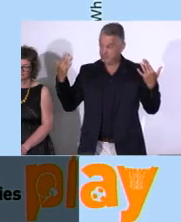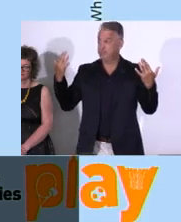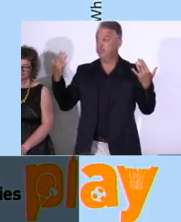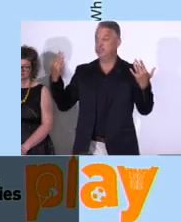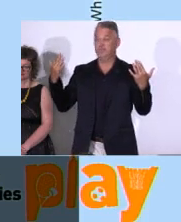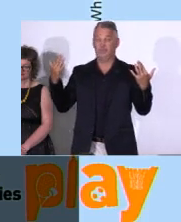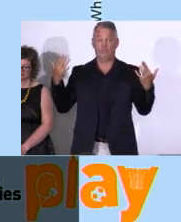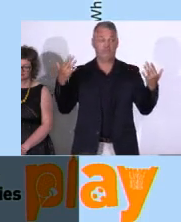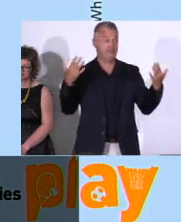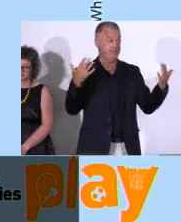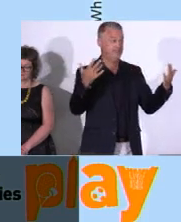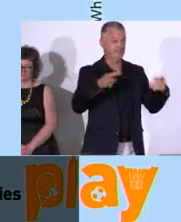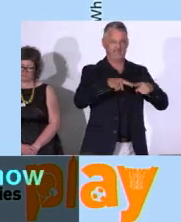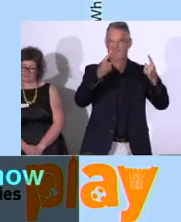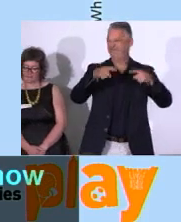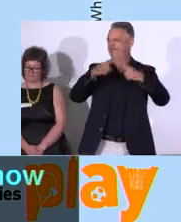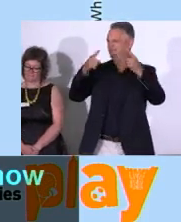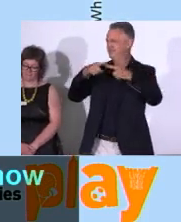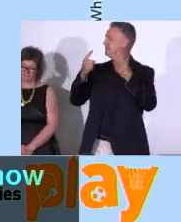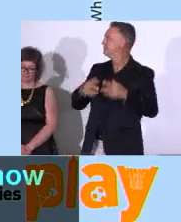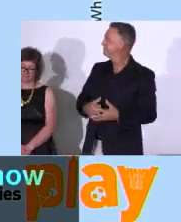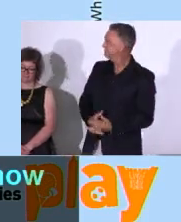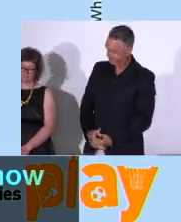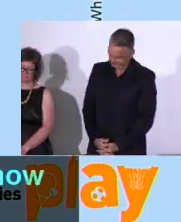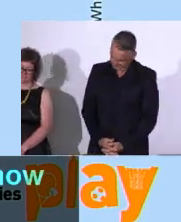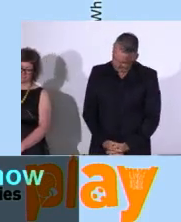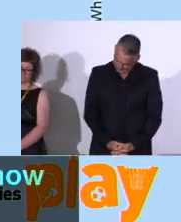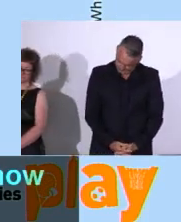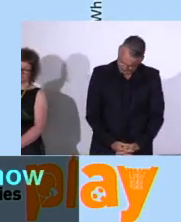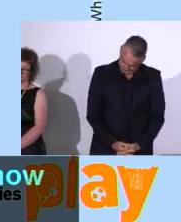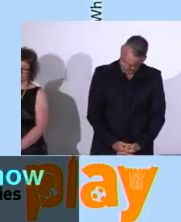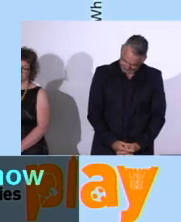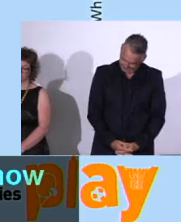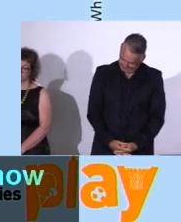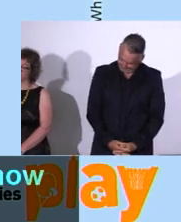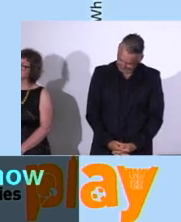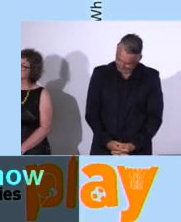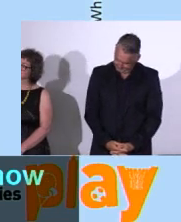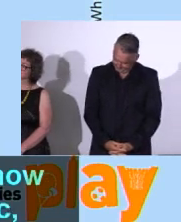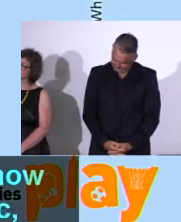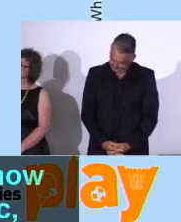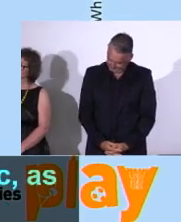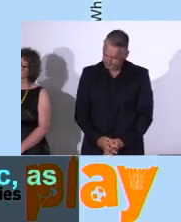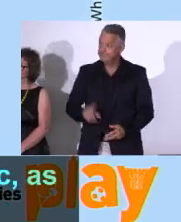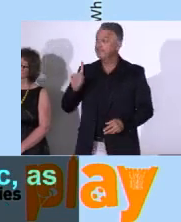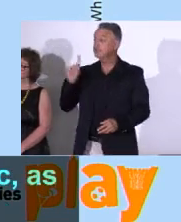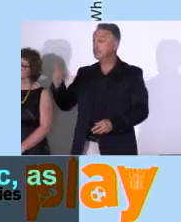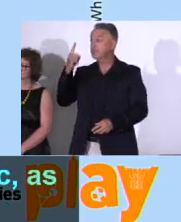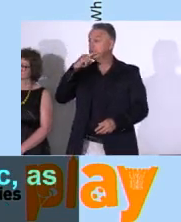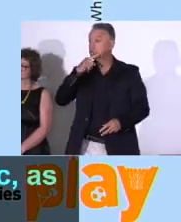how many people are searching for each sport. But the most interesting statistic, as I said before, is that people aren't searching by a specific